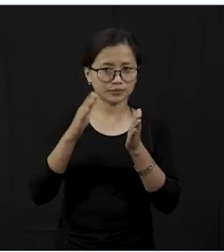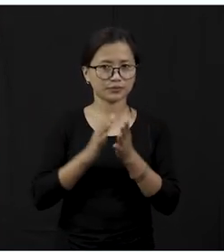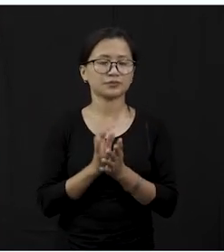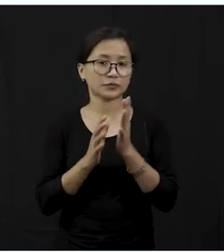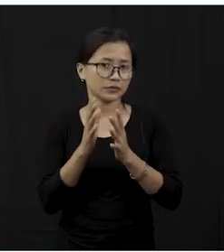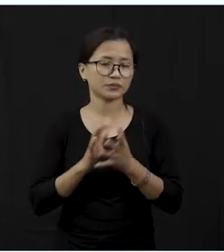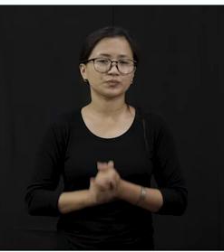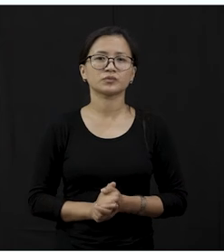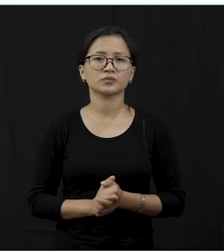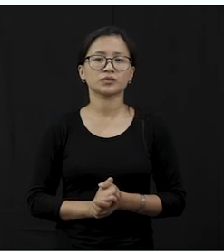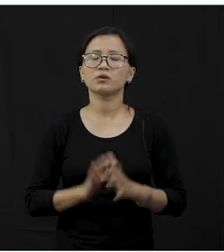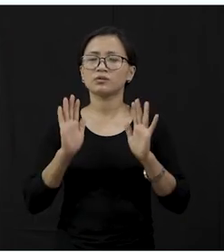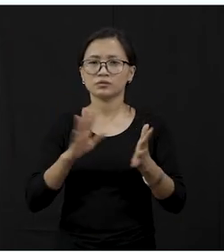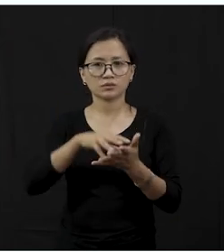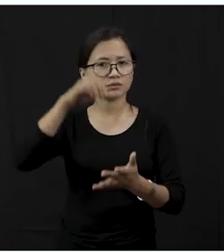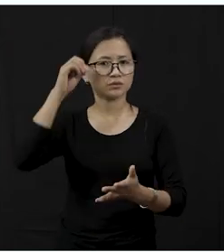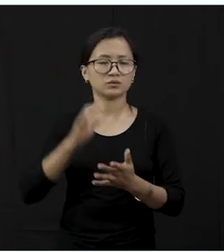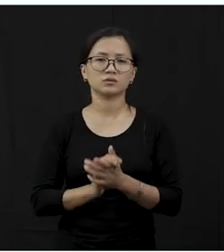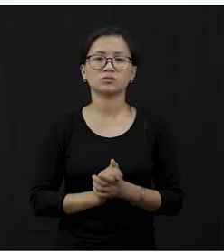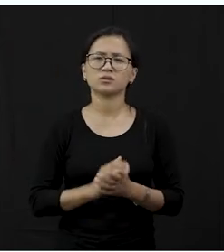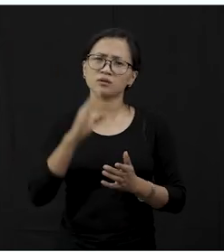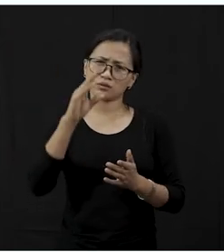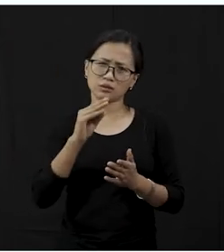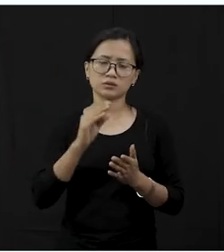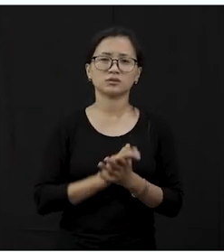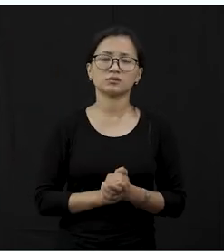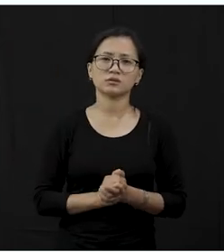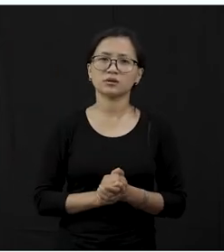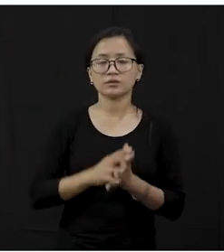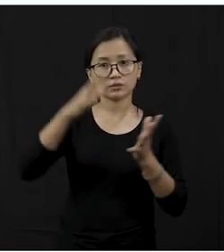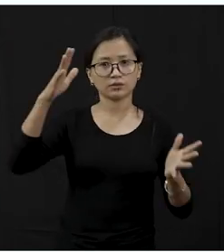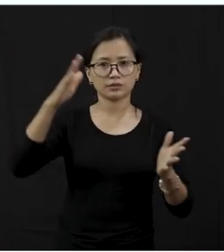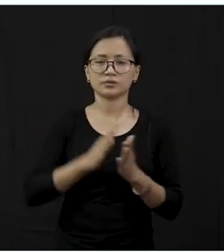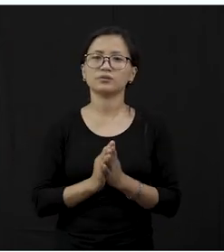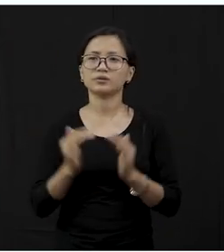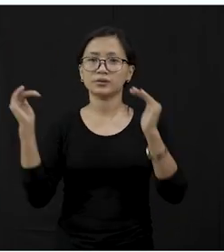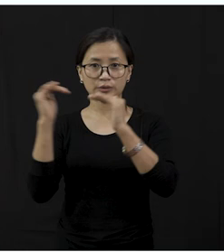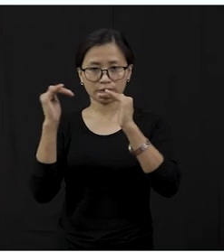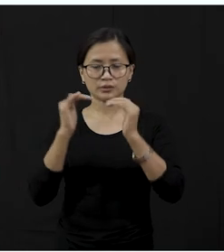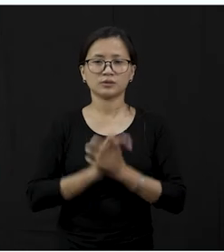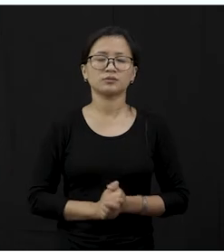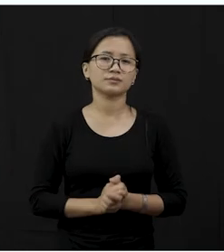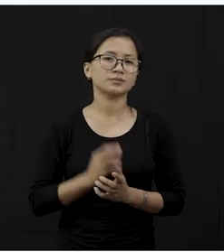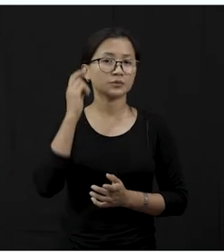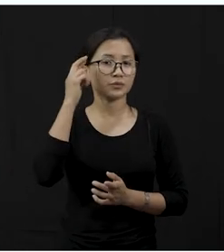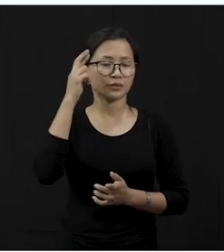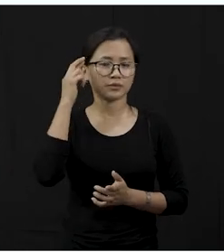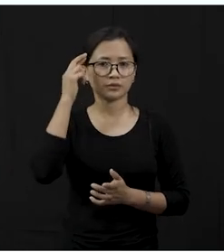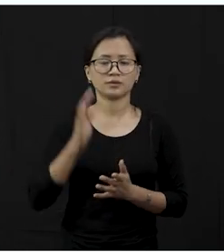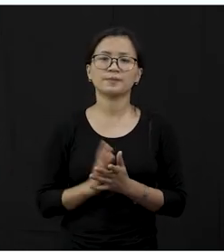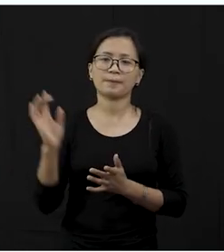are given. I hope you have already learned this greater than, less than, and equal to sign. Okay, so let me just remind you again